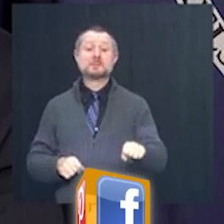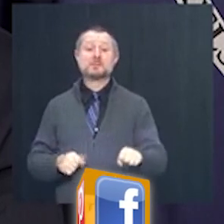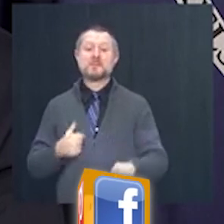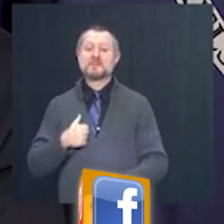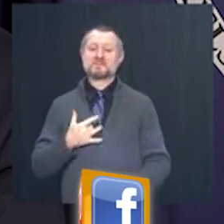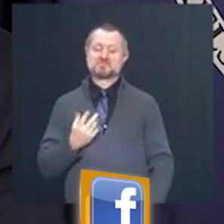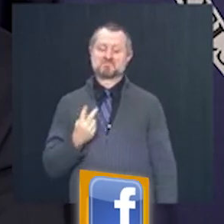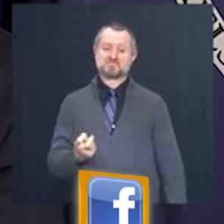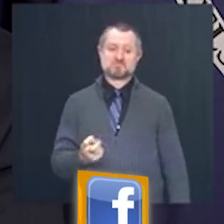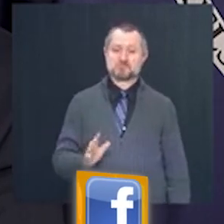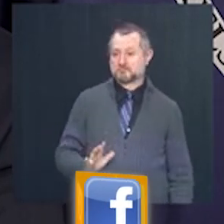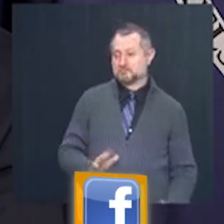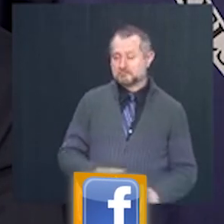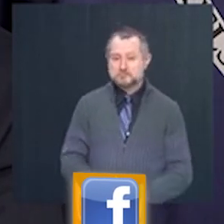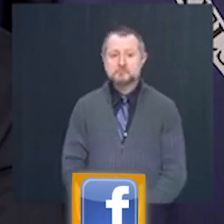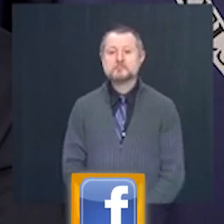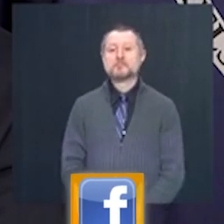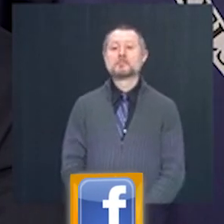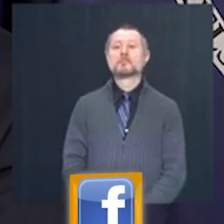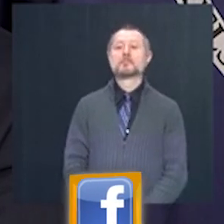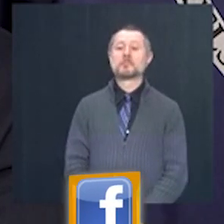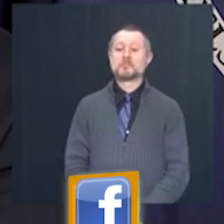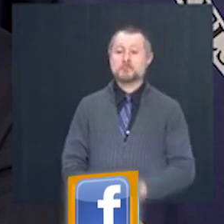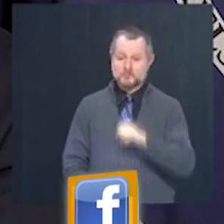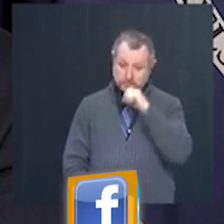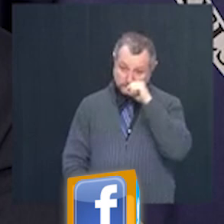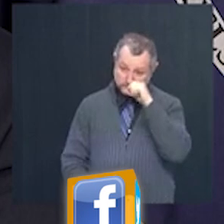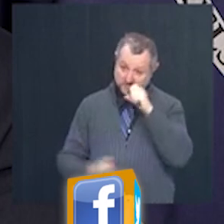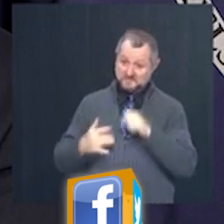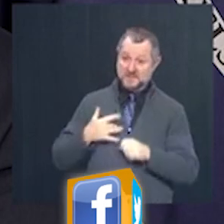I think we hit